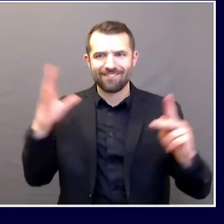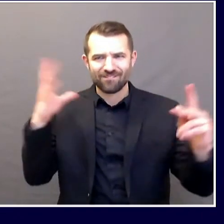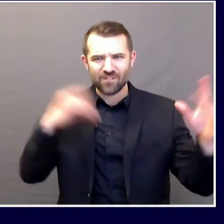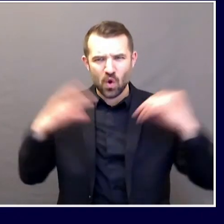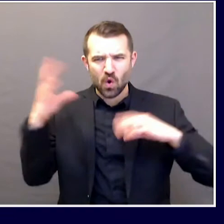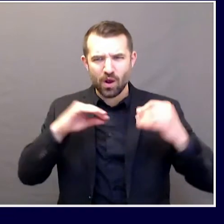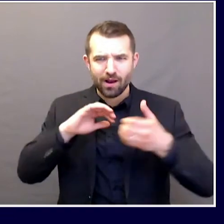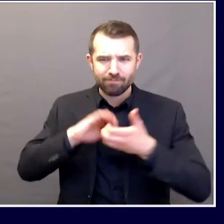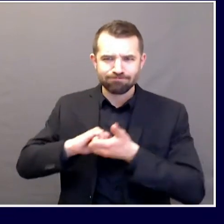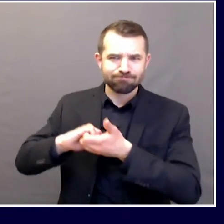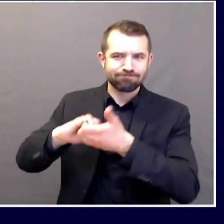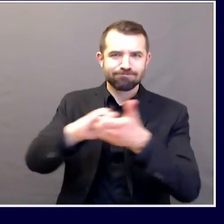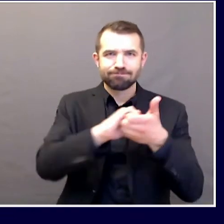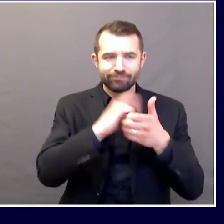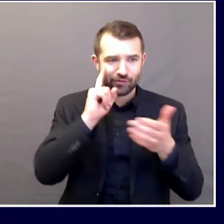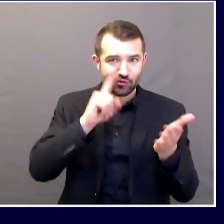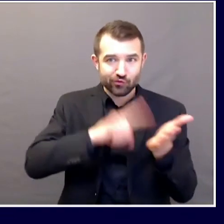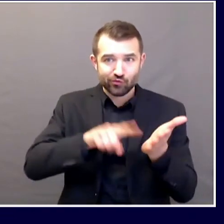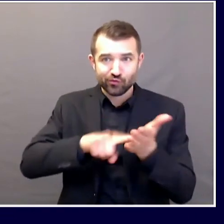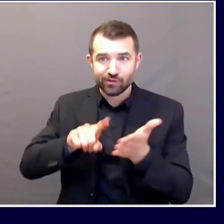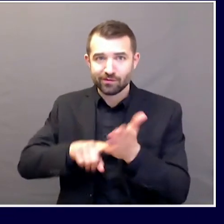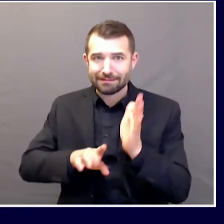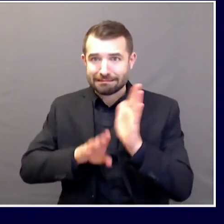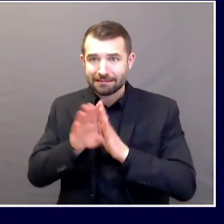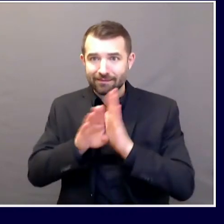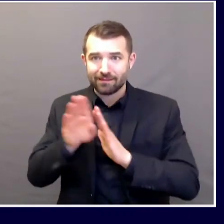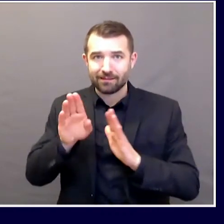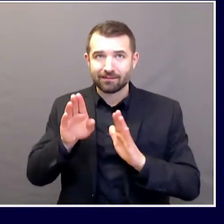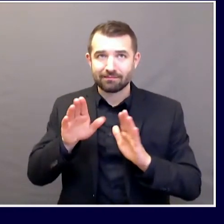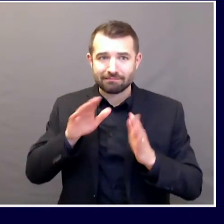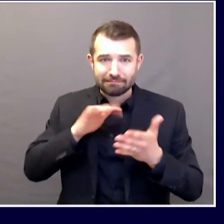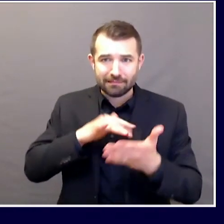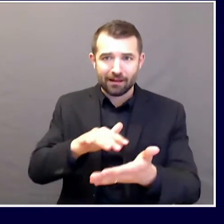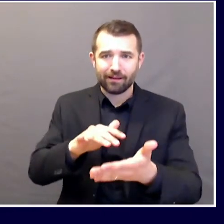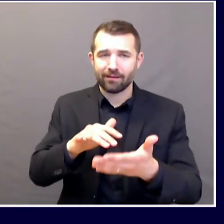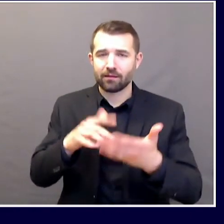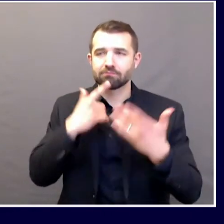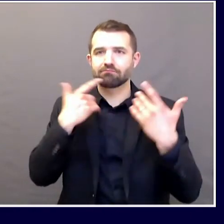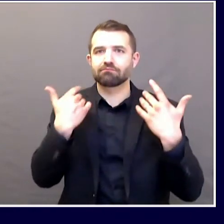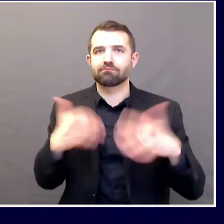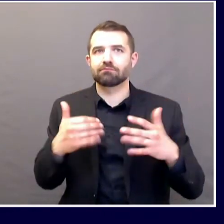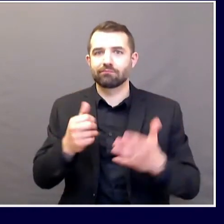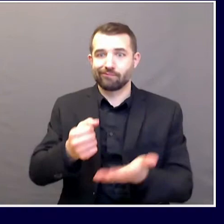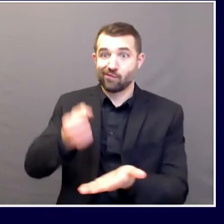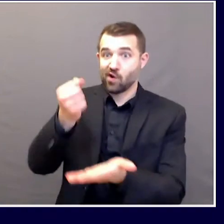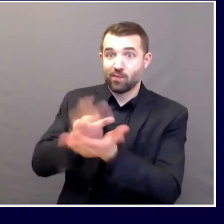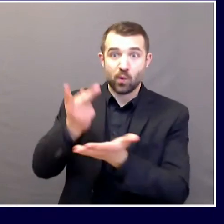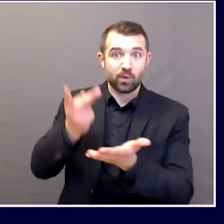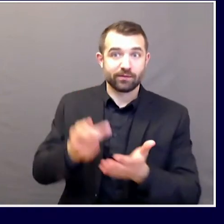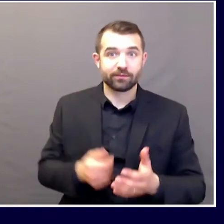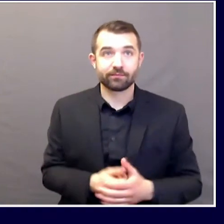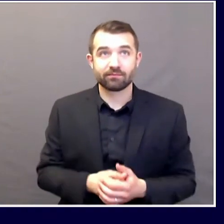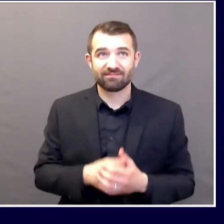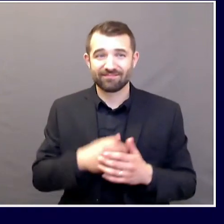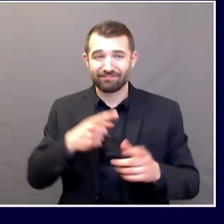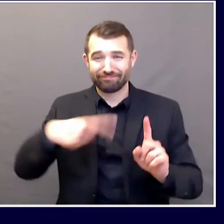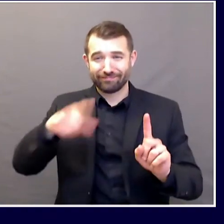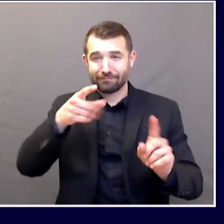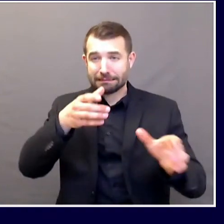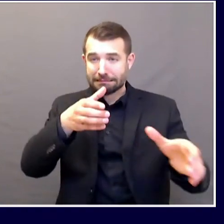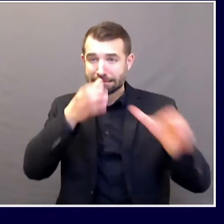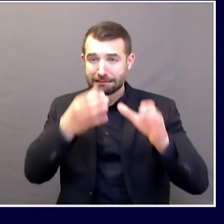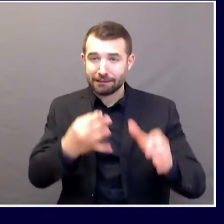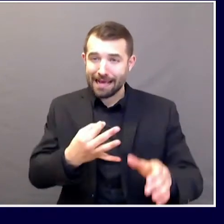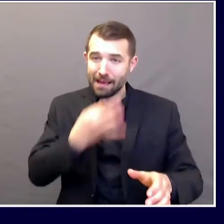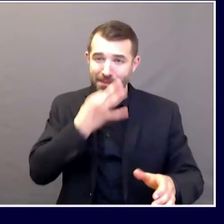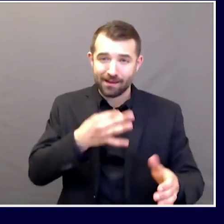these vaccines. And this was cooperation between and among leading medical experts, not just here in the United States,